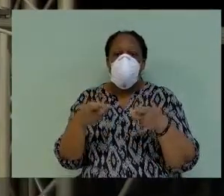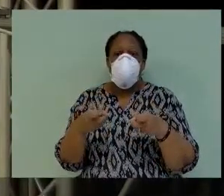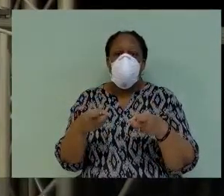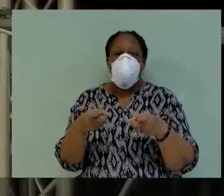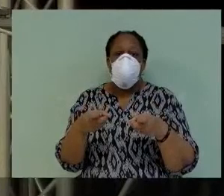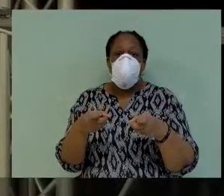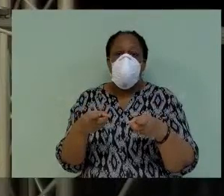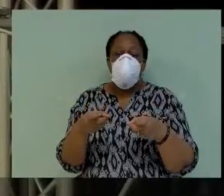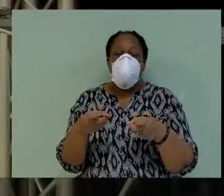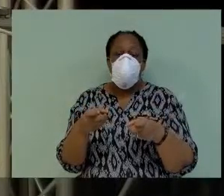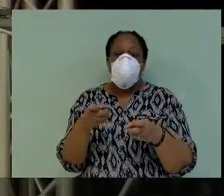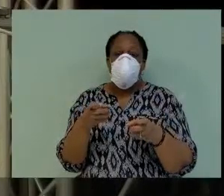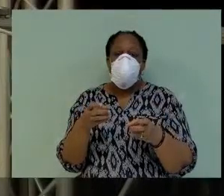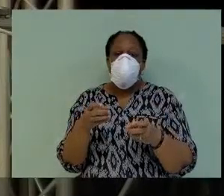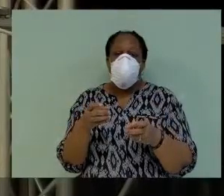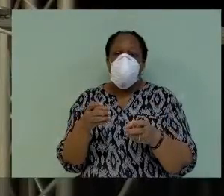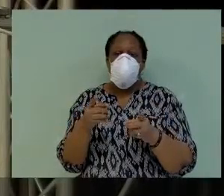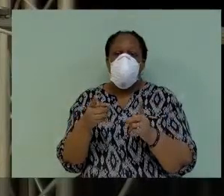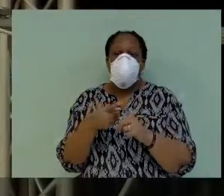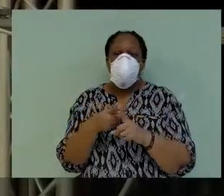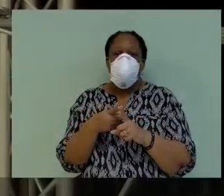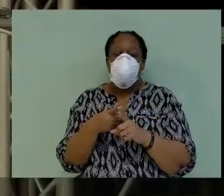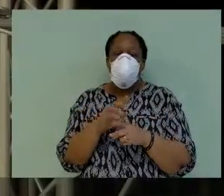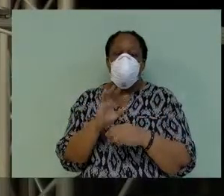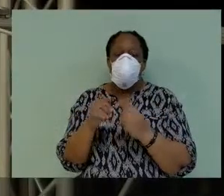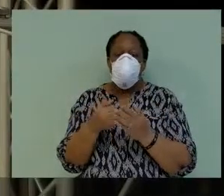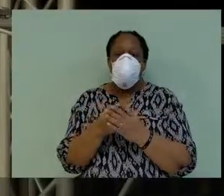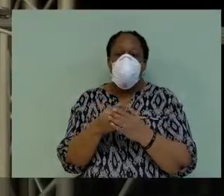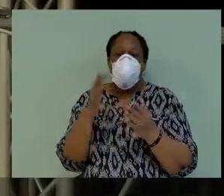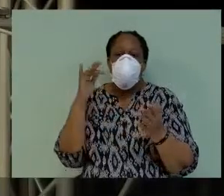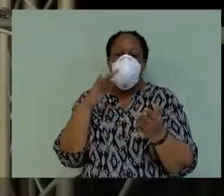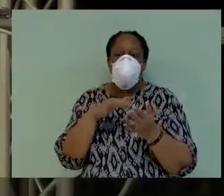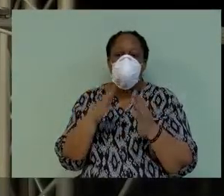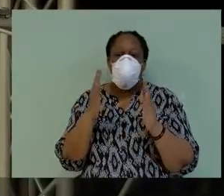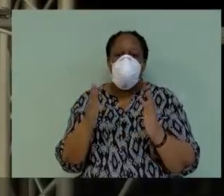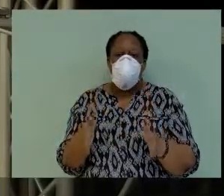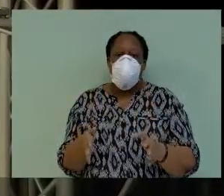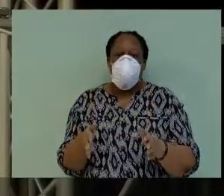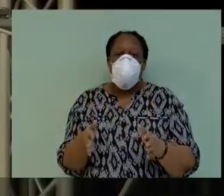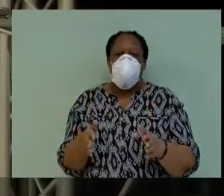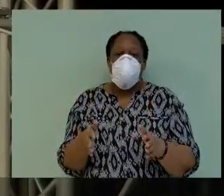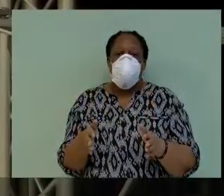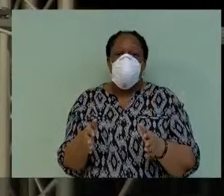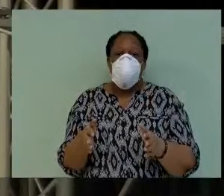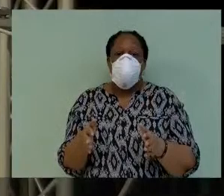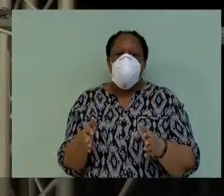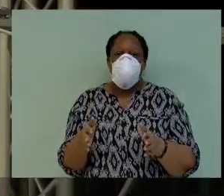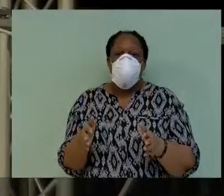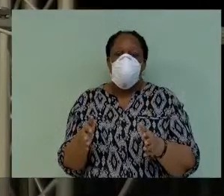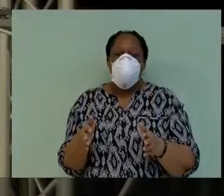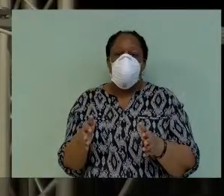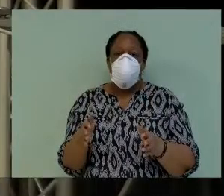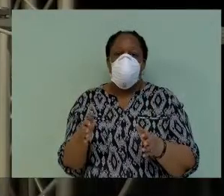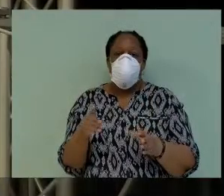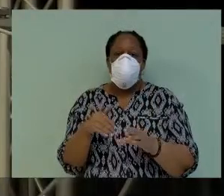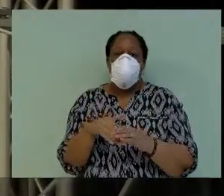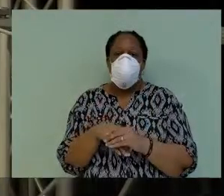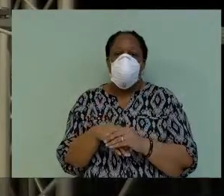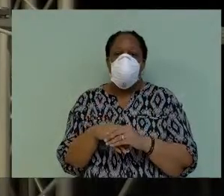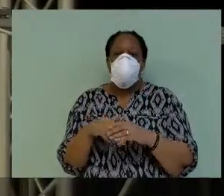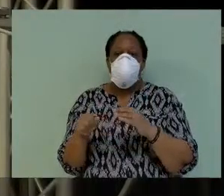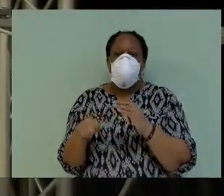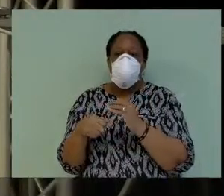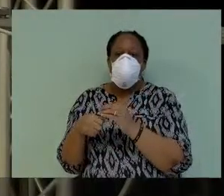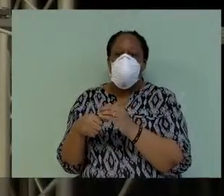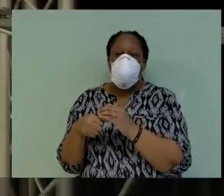students who are in quarantine. By all accounts, the students have received their treats and they are extremely